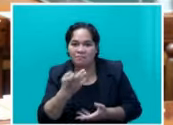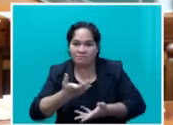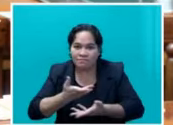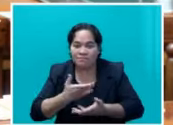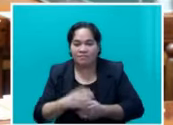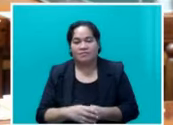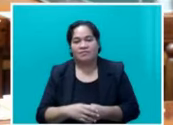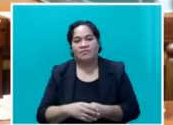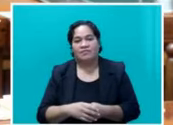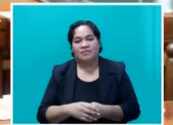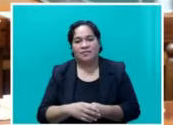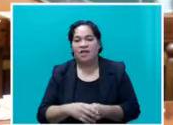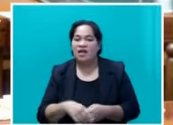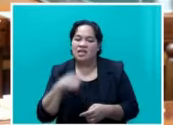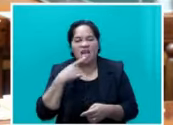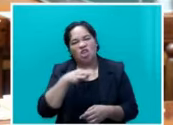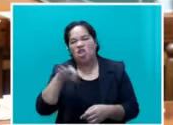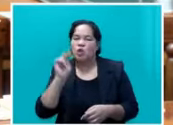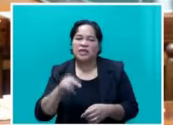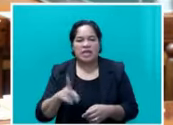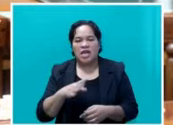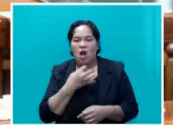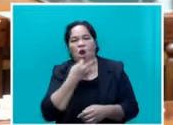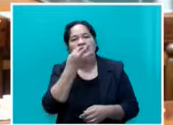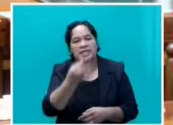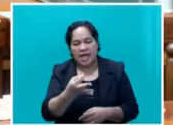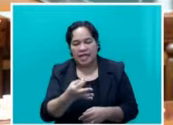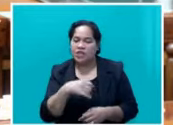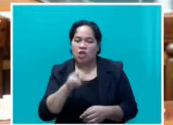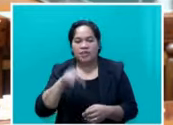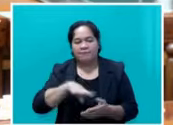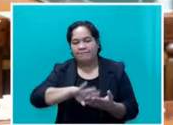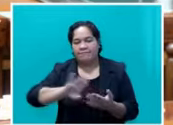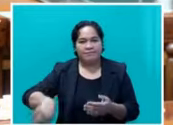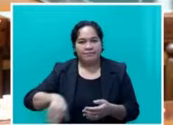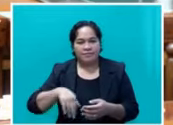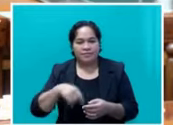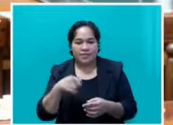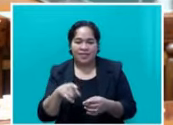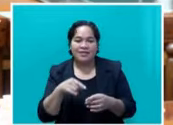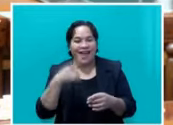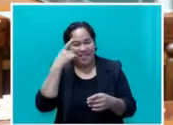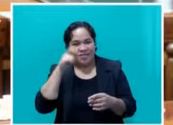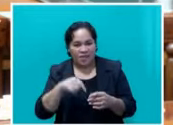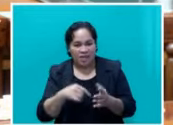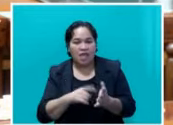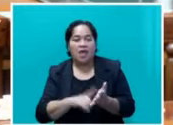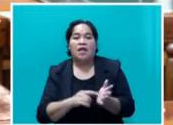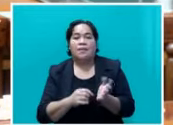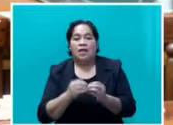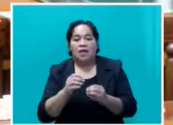so that the consent is not required of the board. This is the ITLTB, Honorable Speaker. And this is a very, very